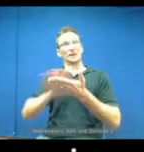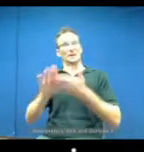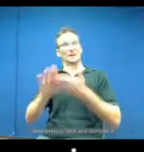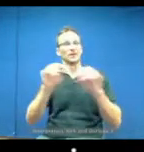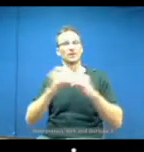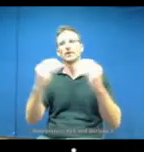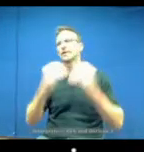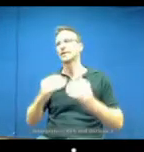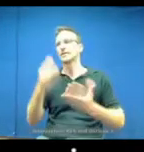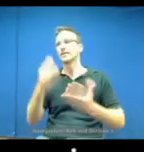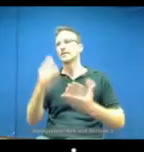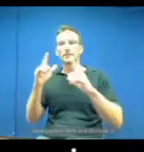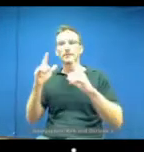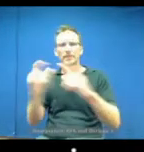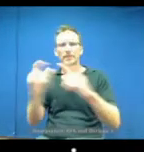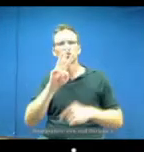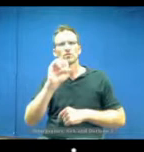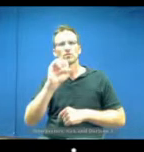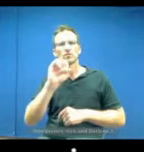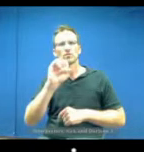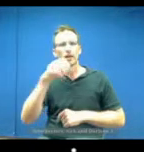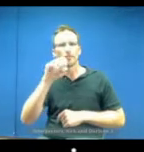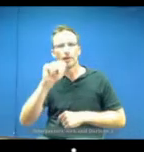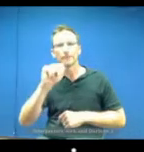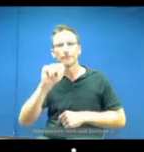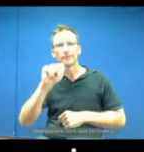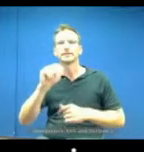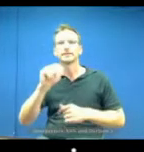tapes of 911 calls,